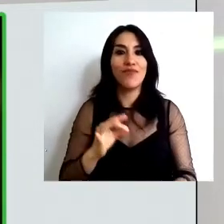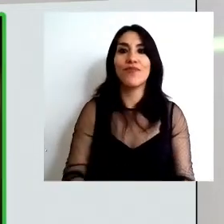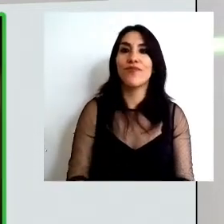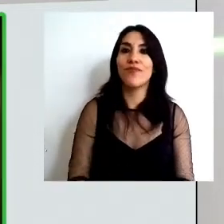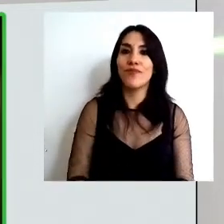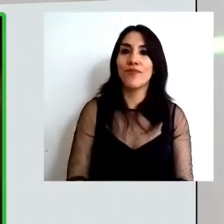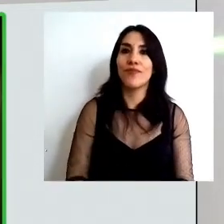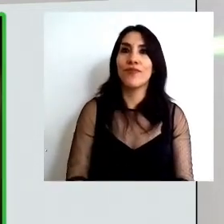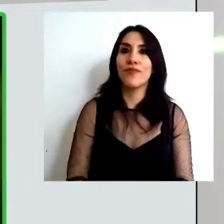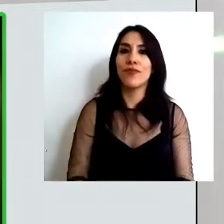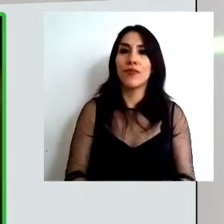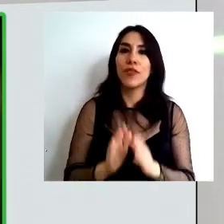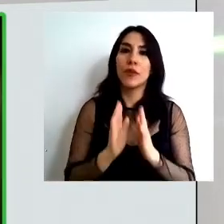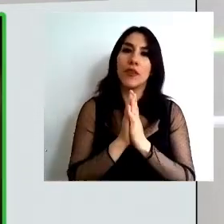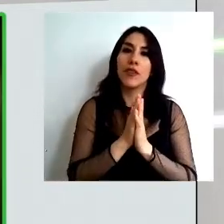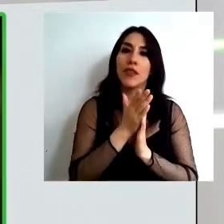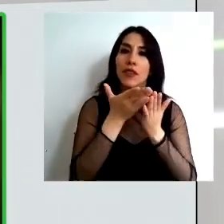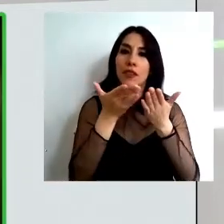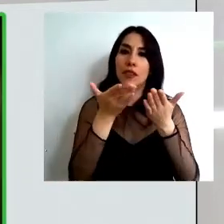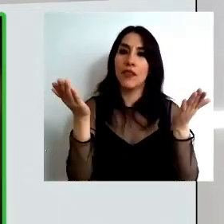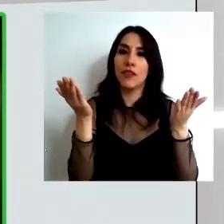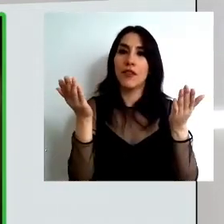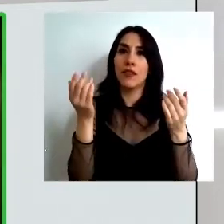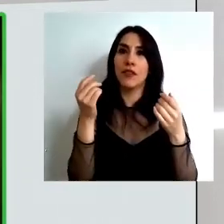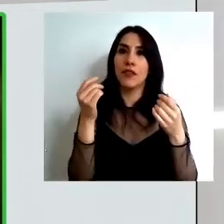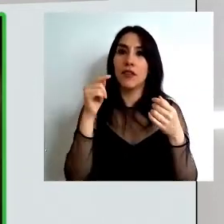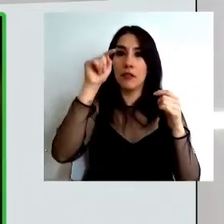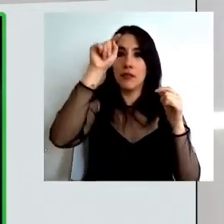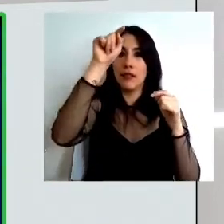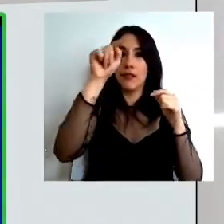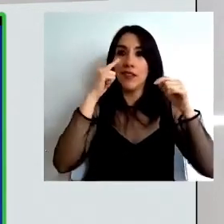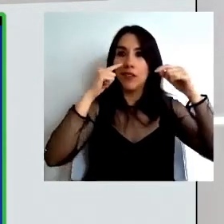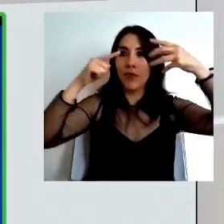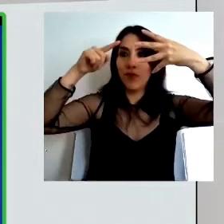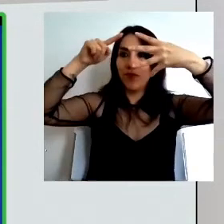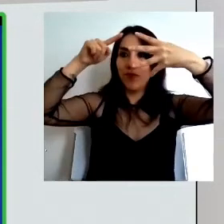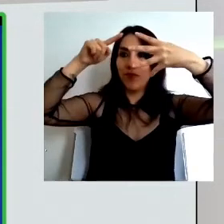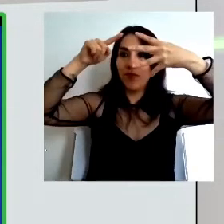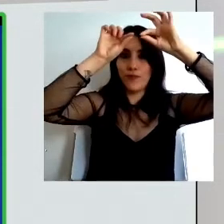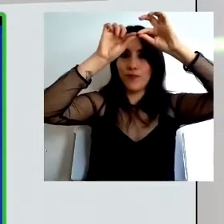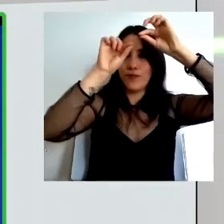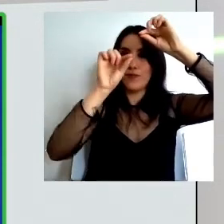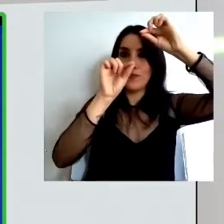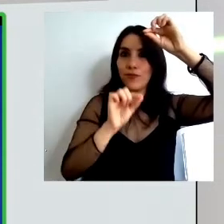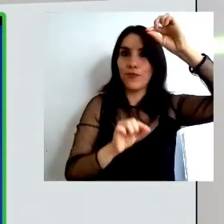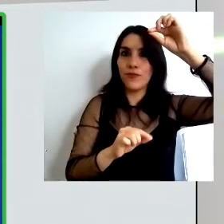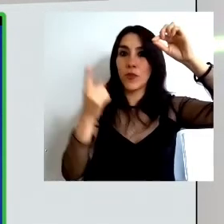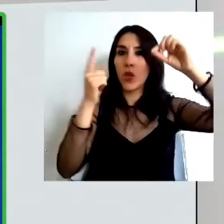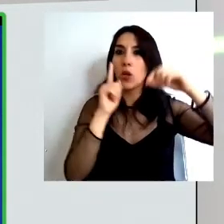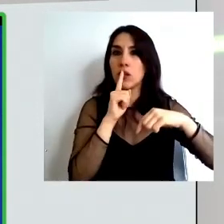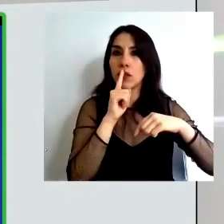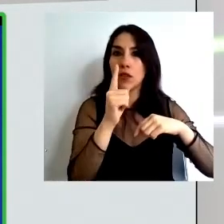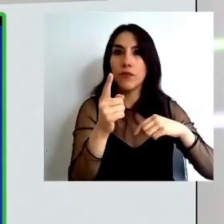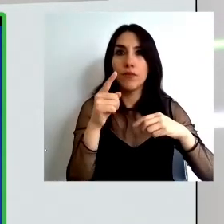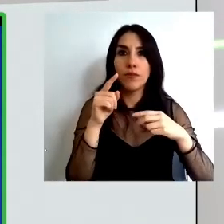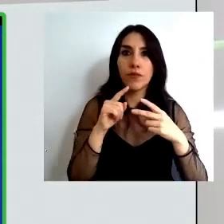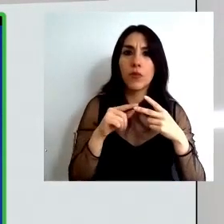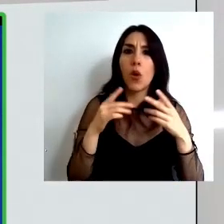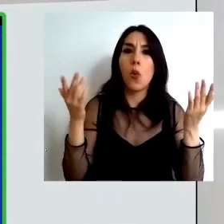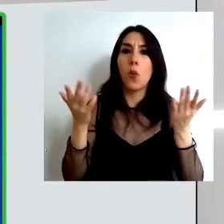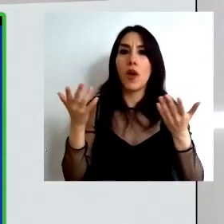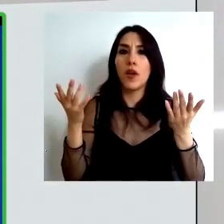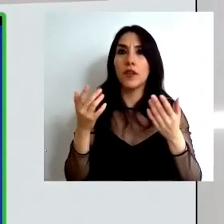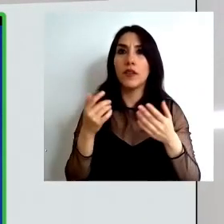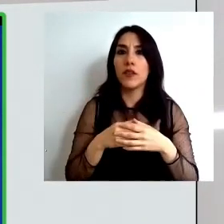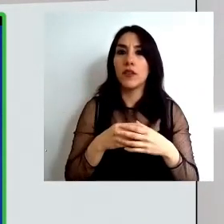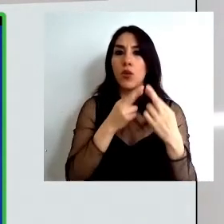So the question is, which role could you be playing in this ecosystem? ¿Qué papel podría desempeñar?